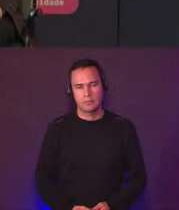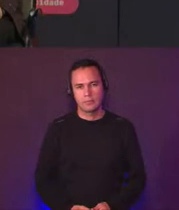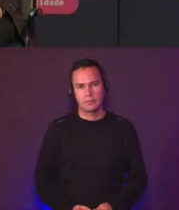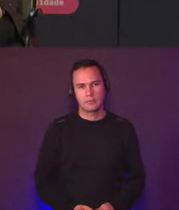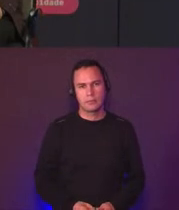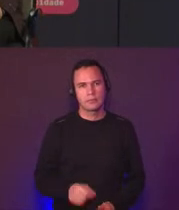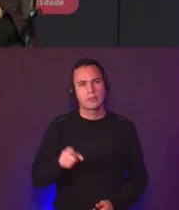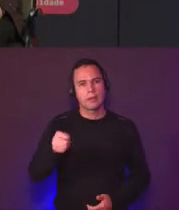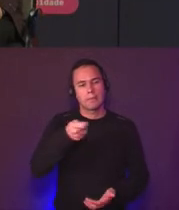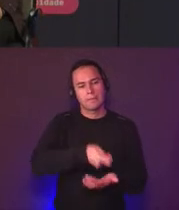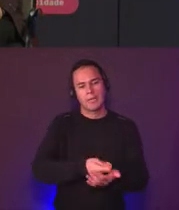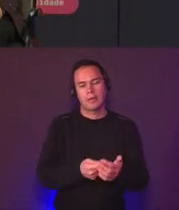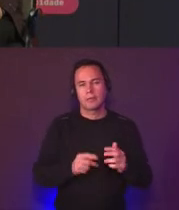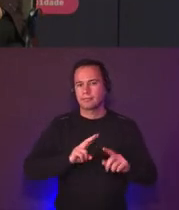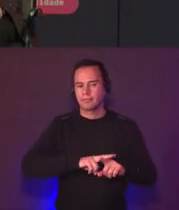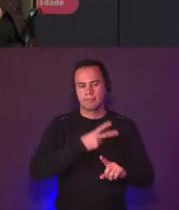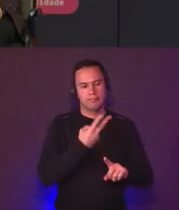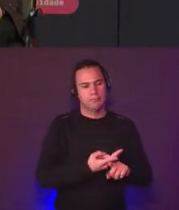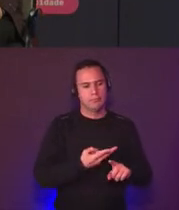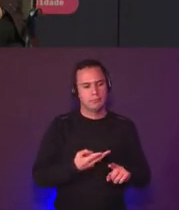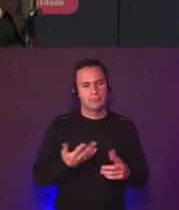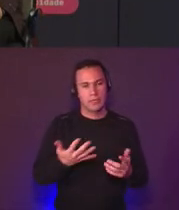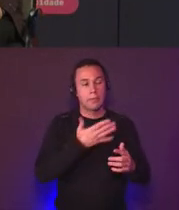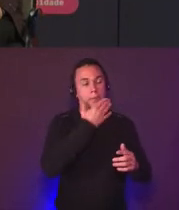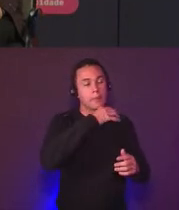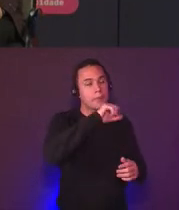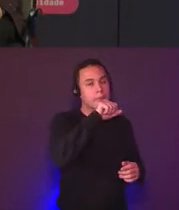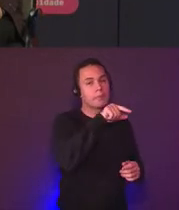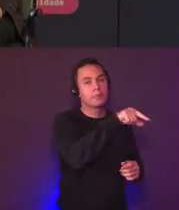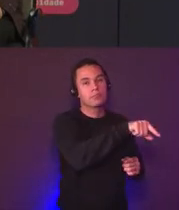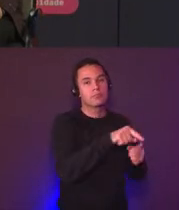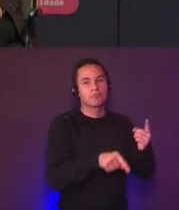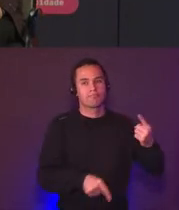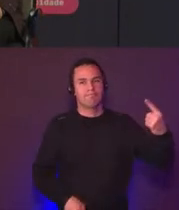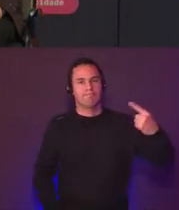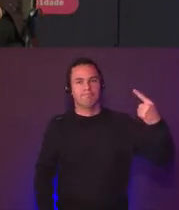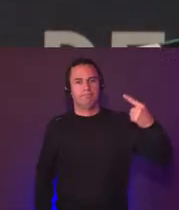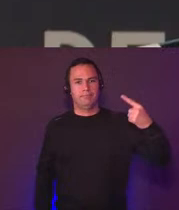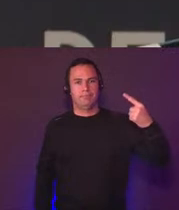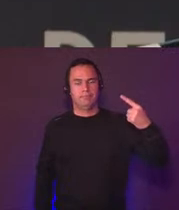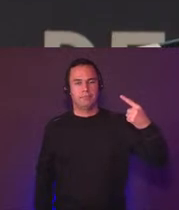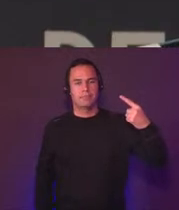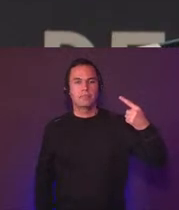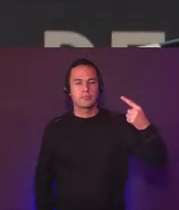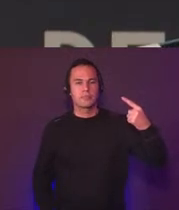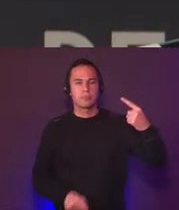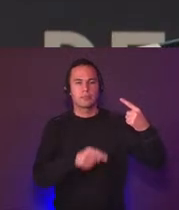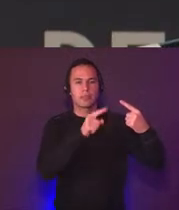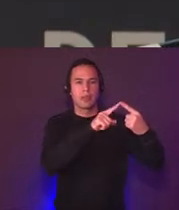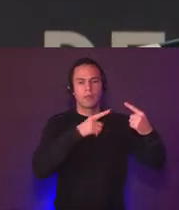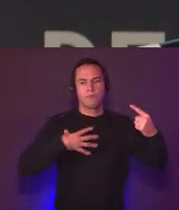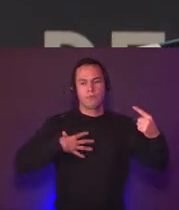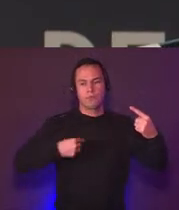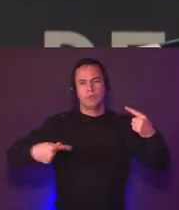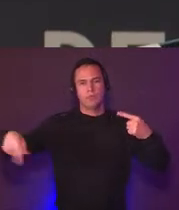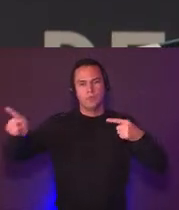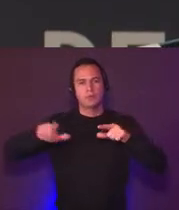I think that my dad was probably one of the first people to take his daughters to work before it was